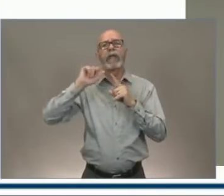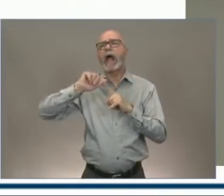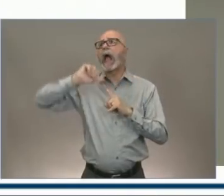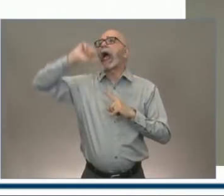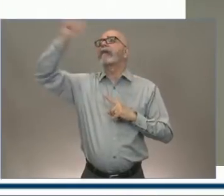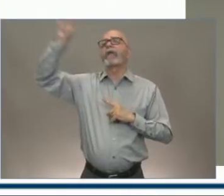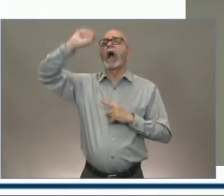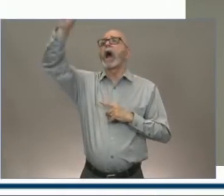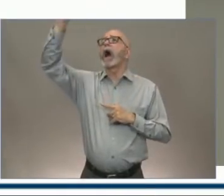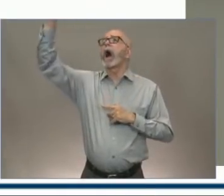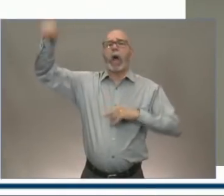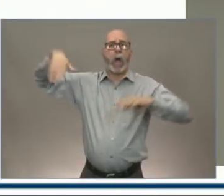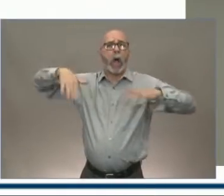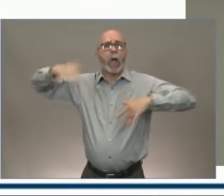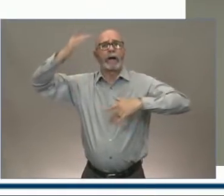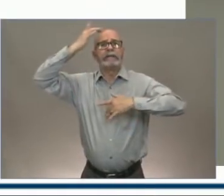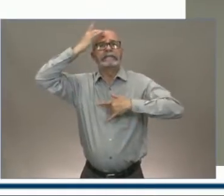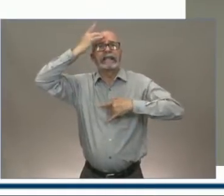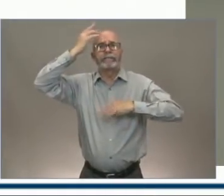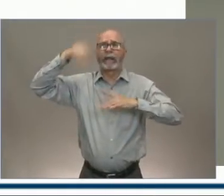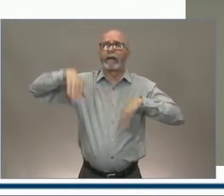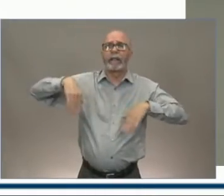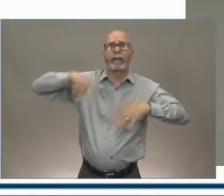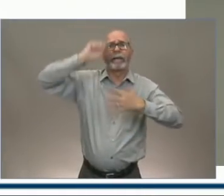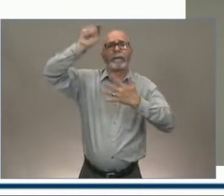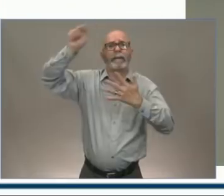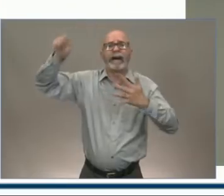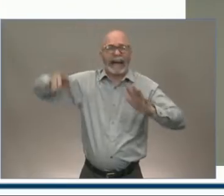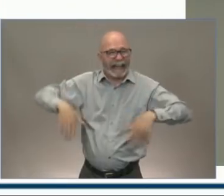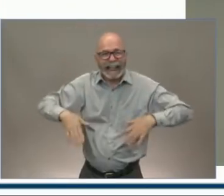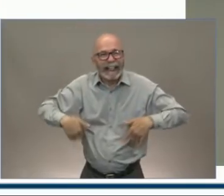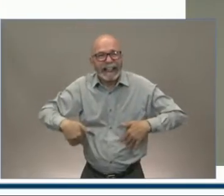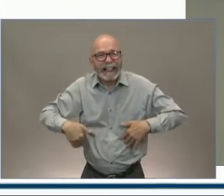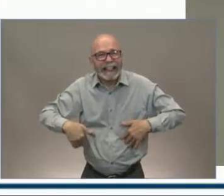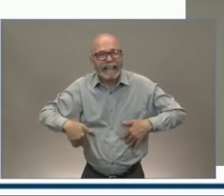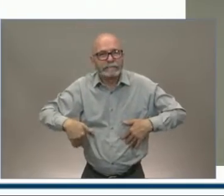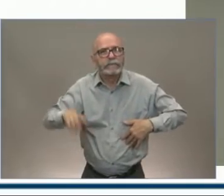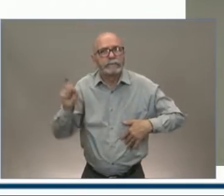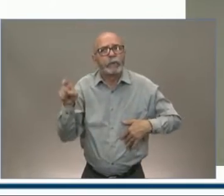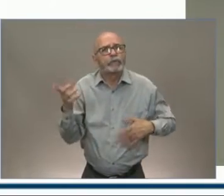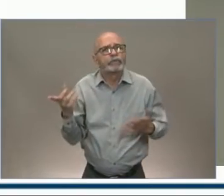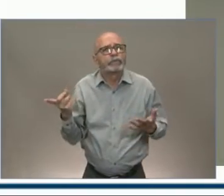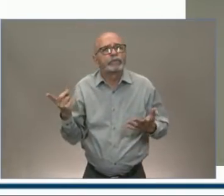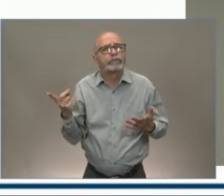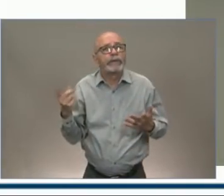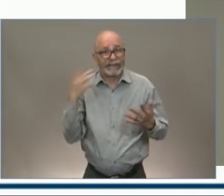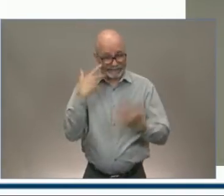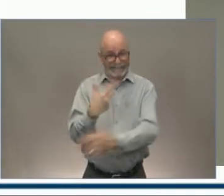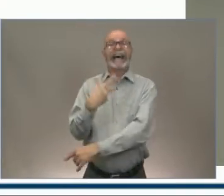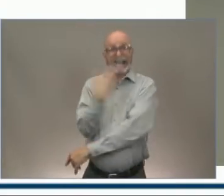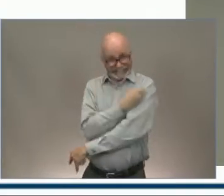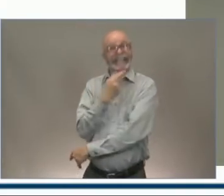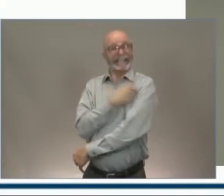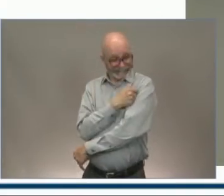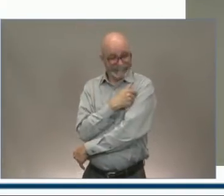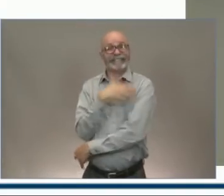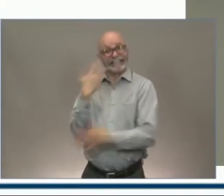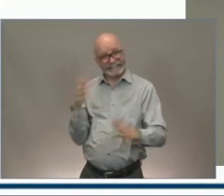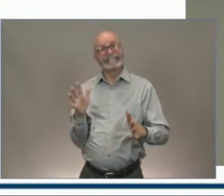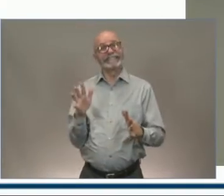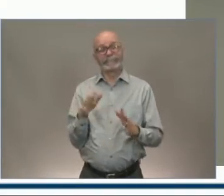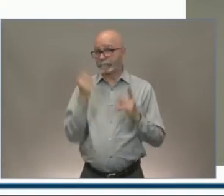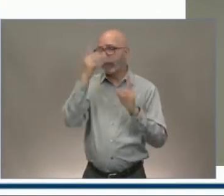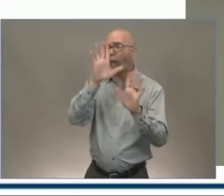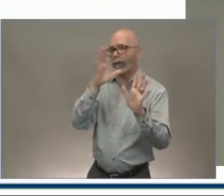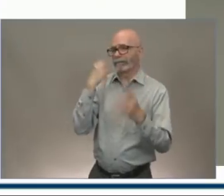preventing asymptomatic disease. And so somebody could be vaccinated. On the data we have right now, I can't tell